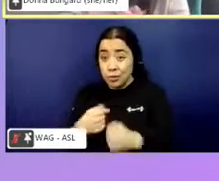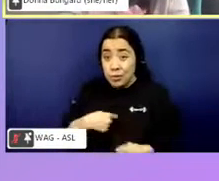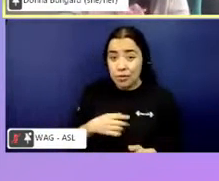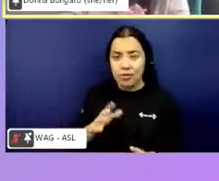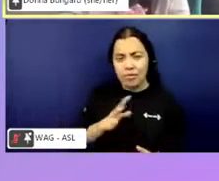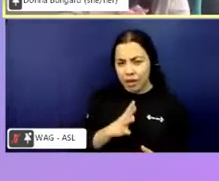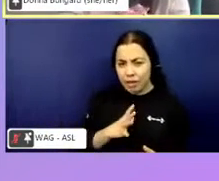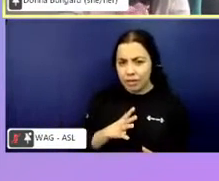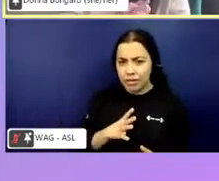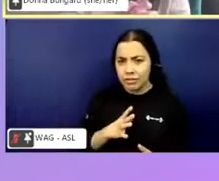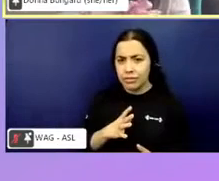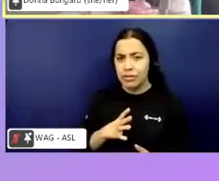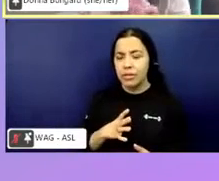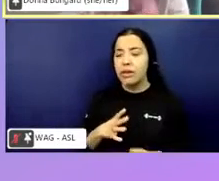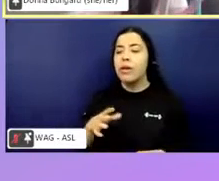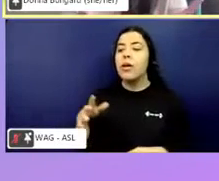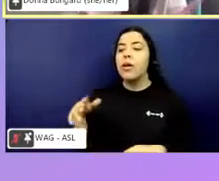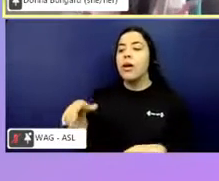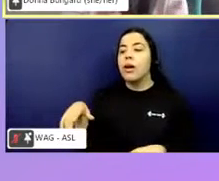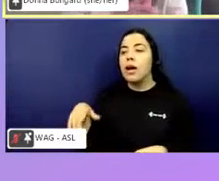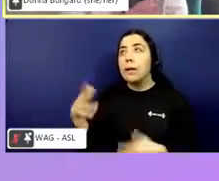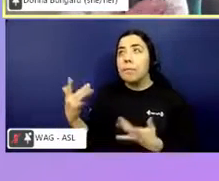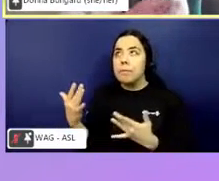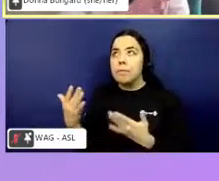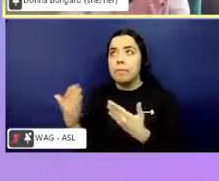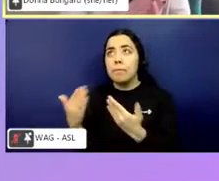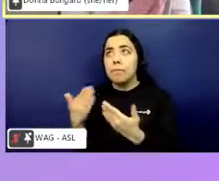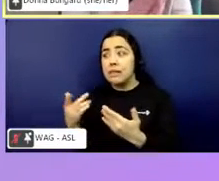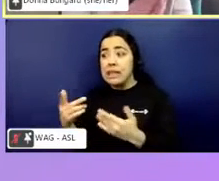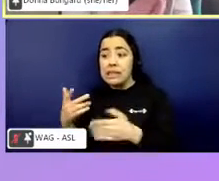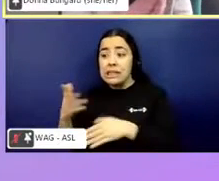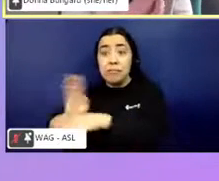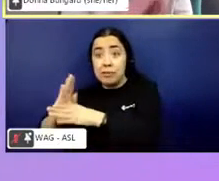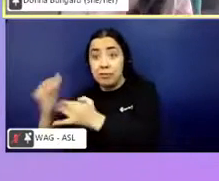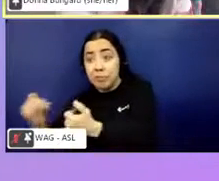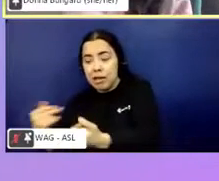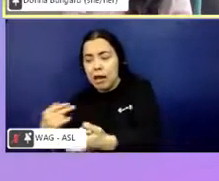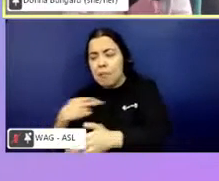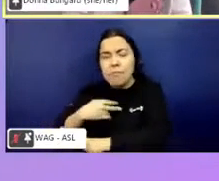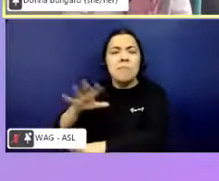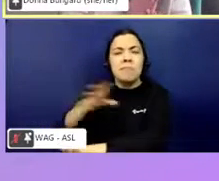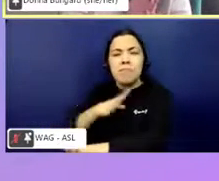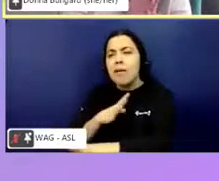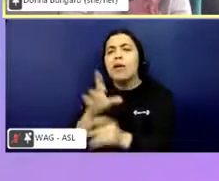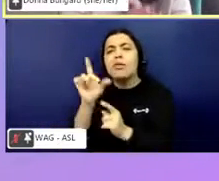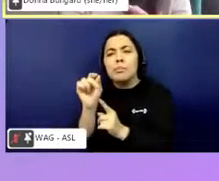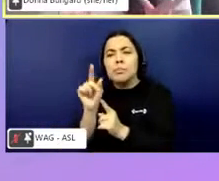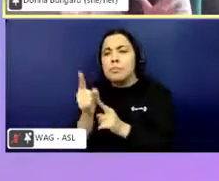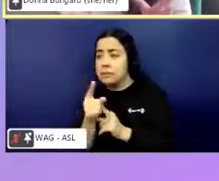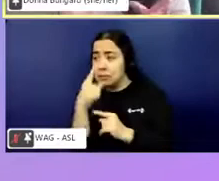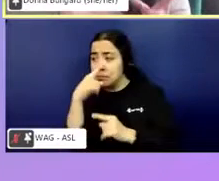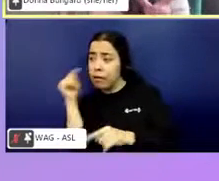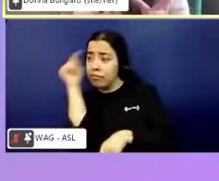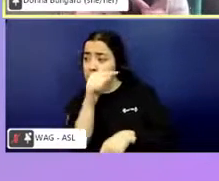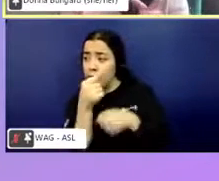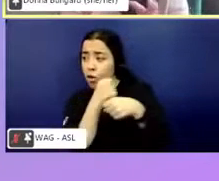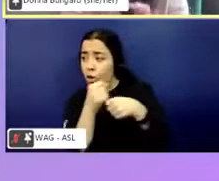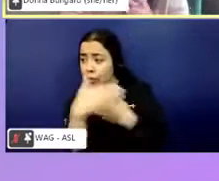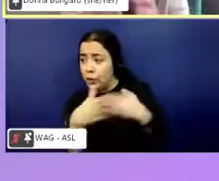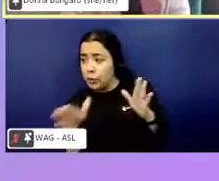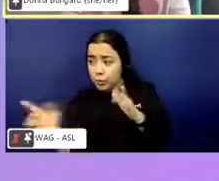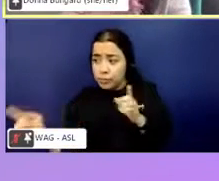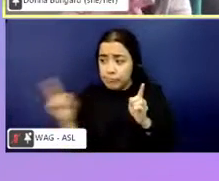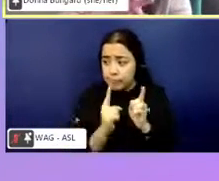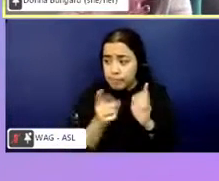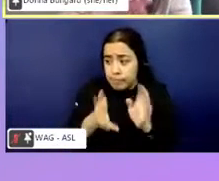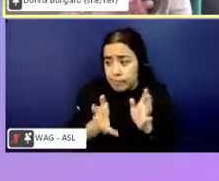for 20 minutes. I love Friday mornings, occasionally just setting up a 20-minute, I have my coffee, they have their